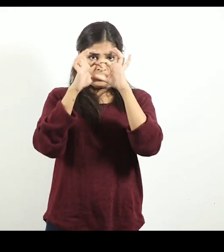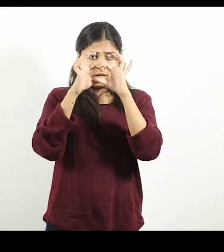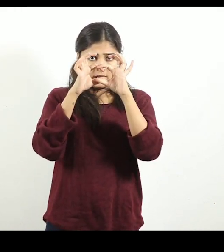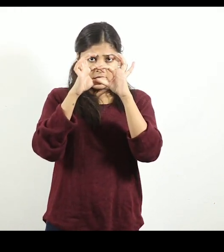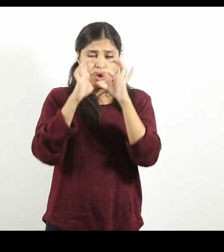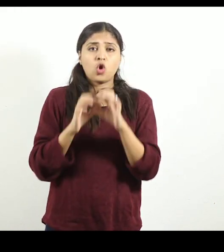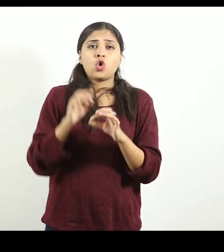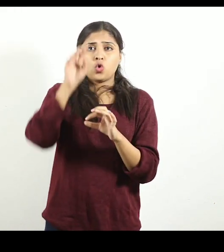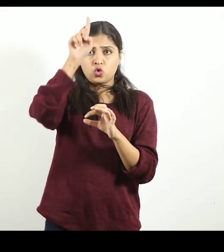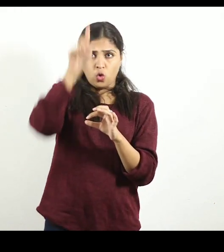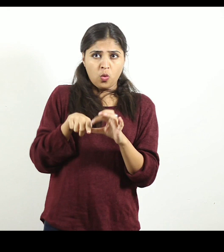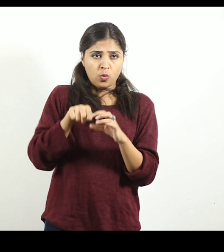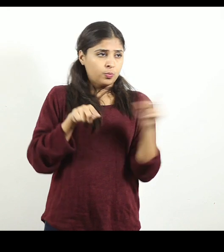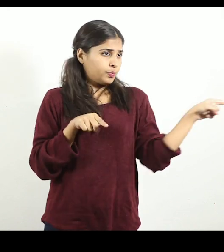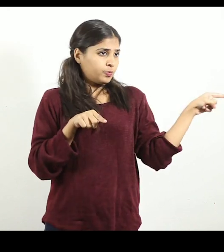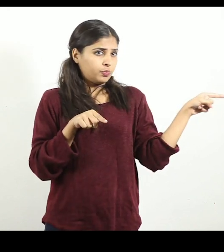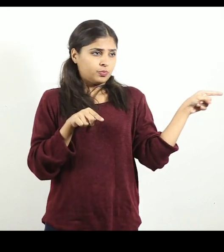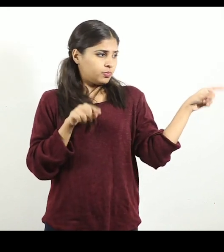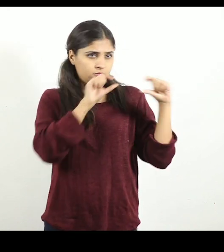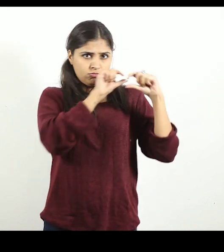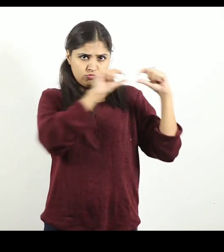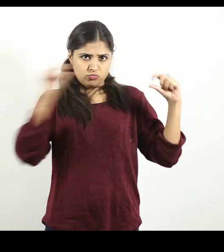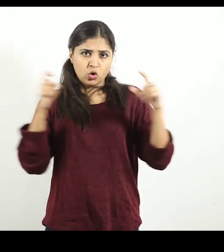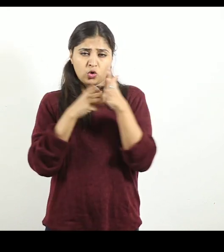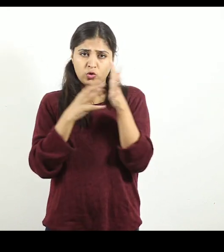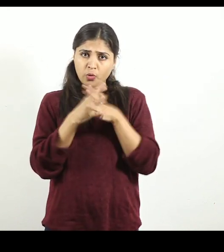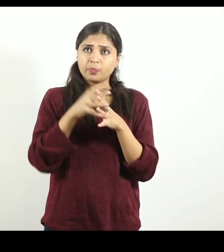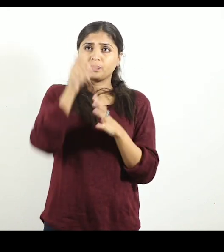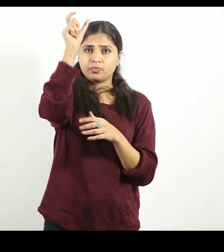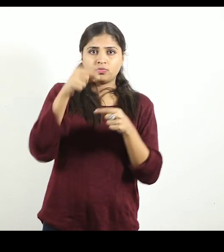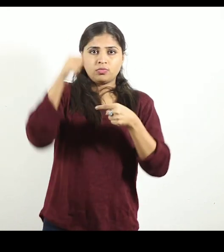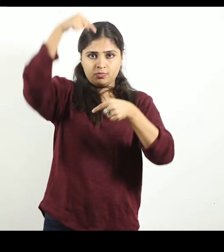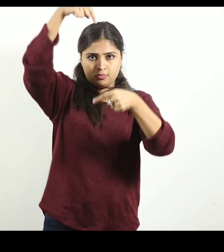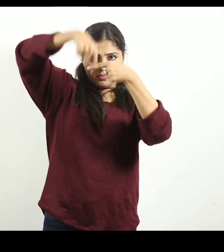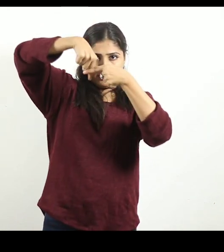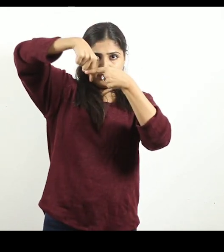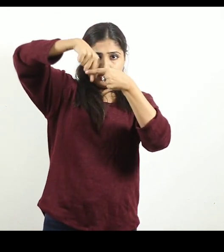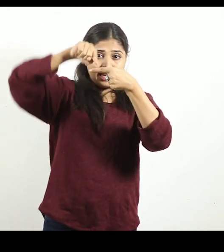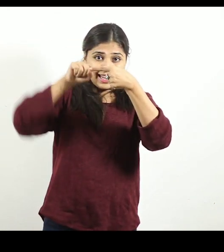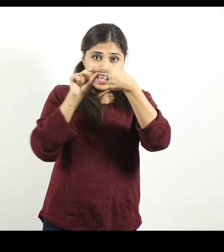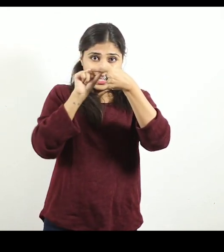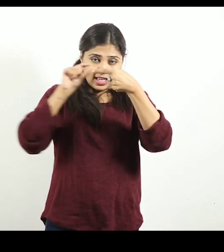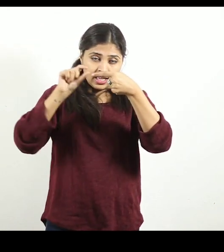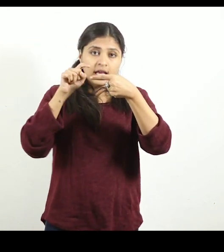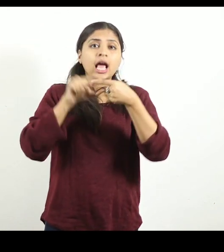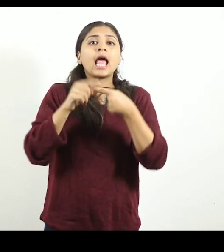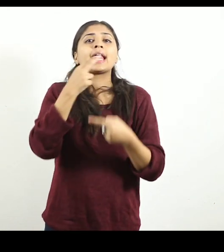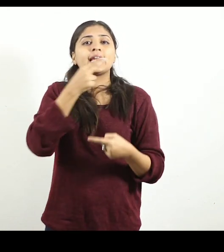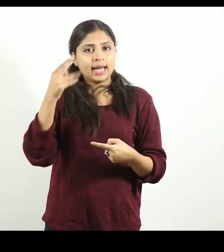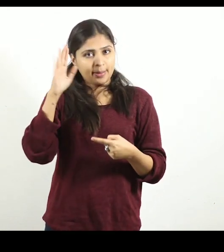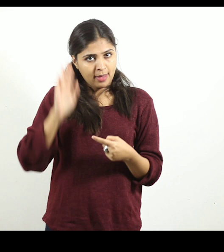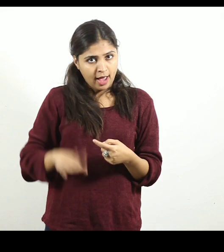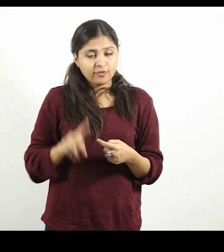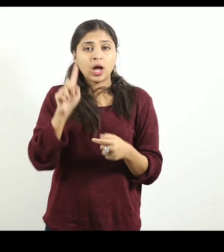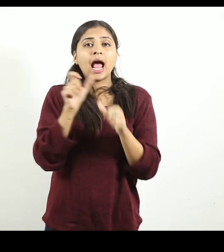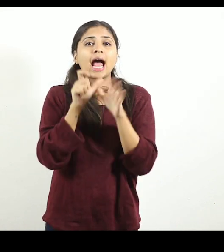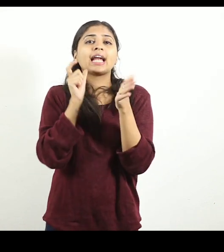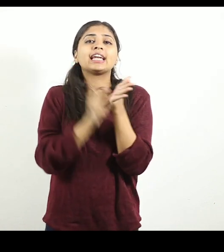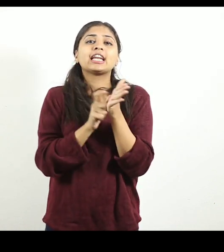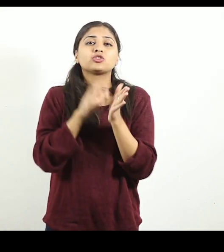column. Each cell has a name or a cell address based on which column and row it